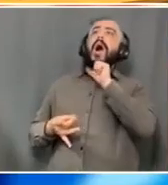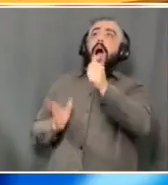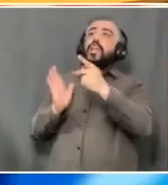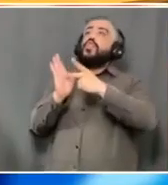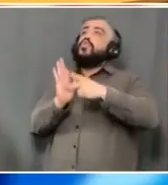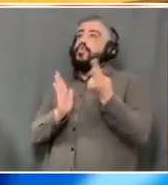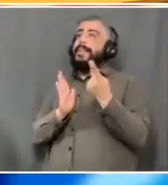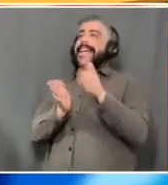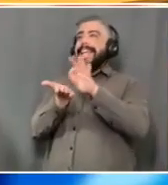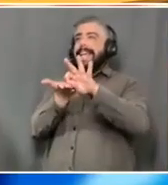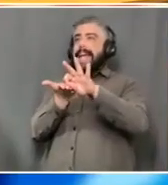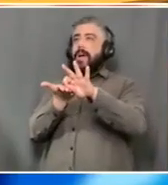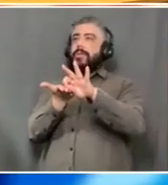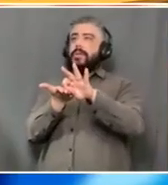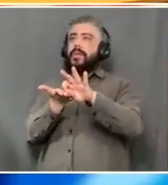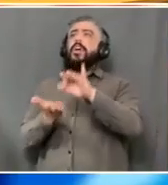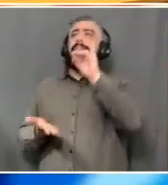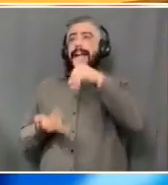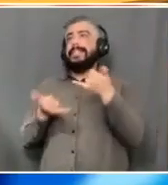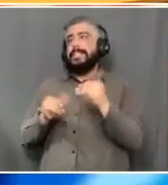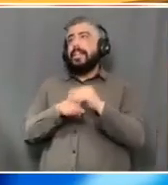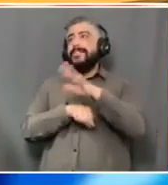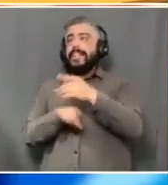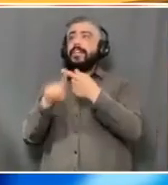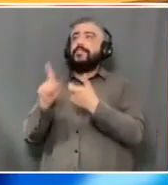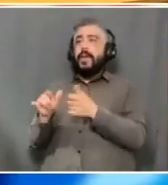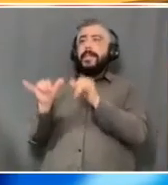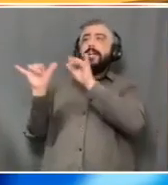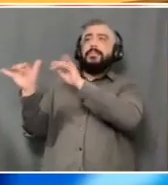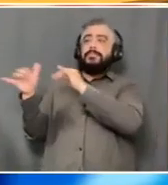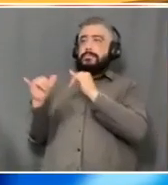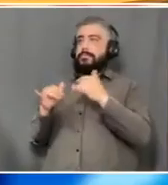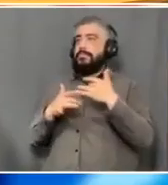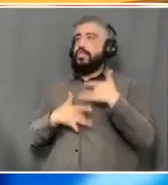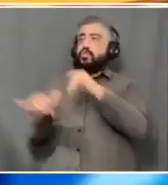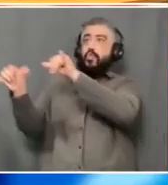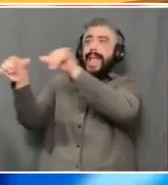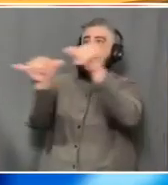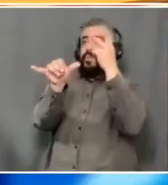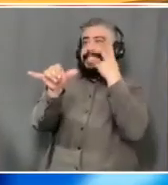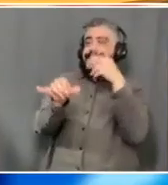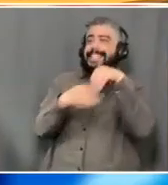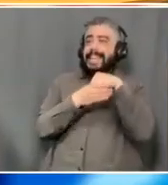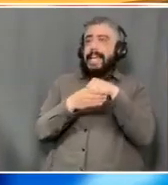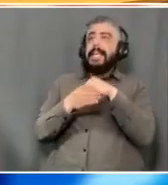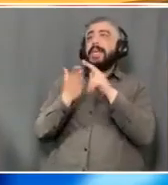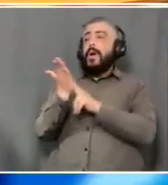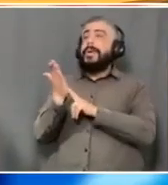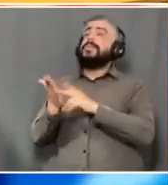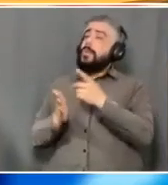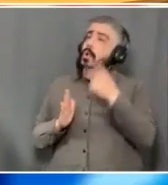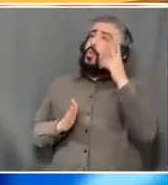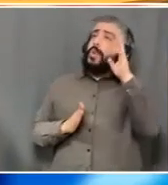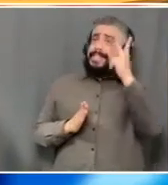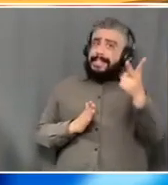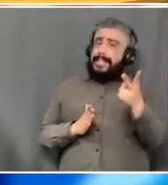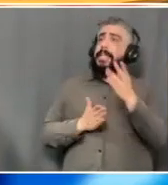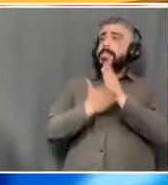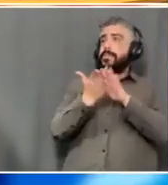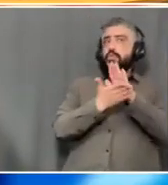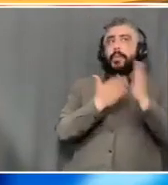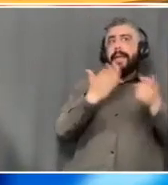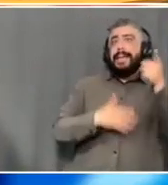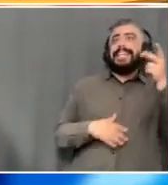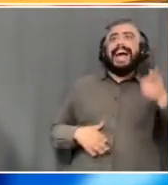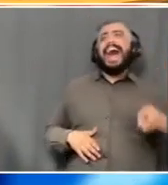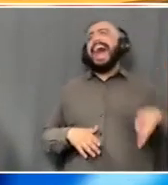that's still affected by the trends that we see in enrollment. And so you will see a school that is the highest need school